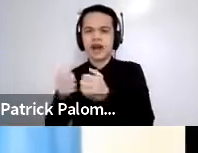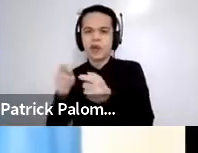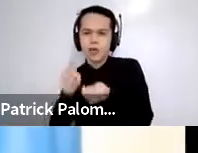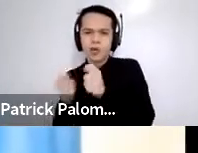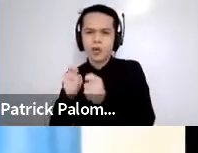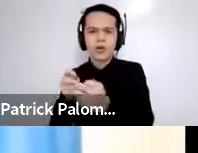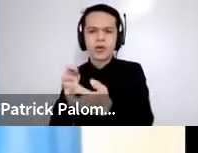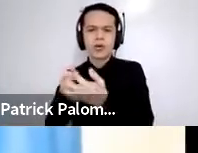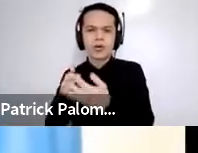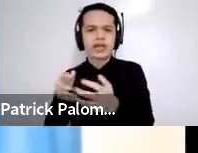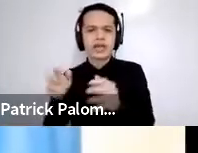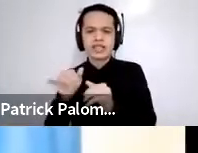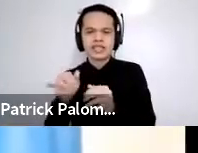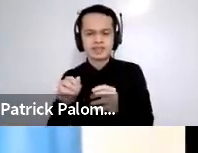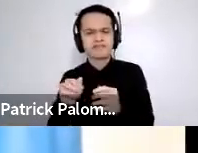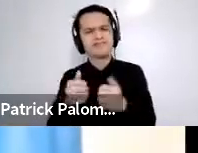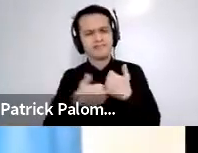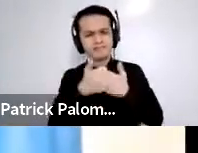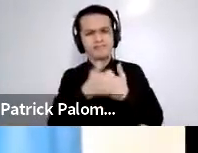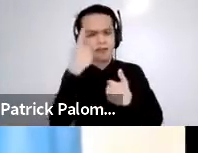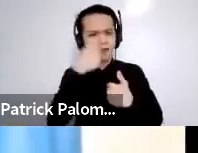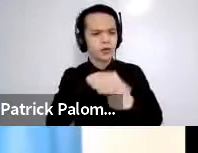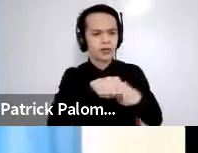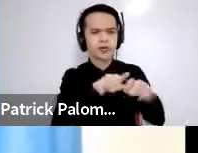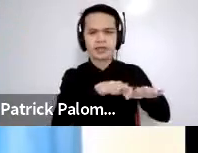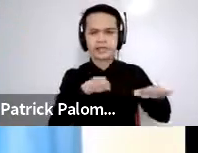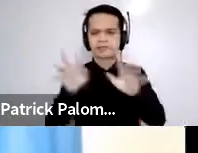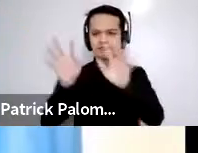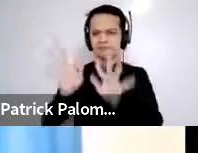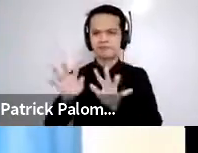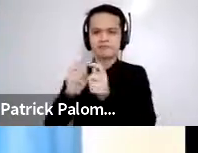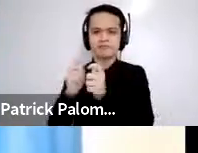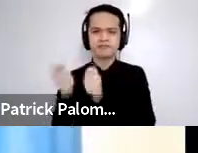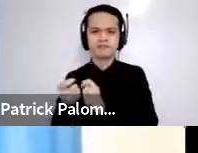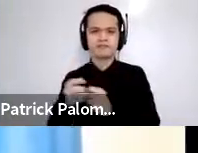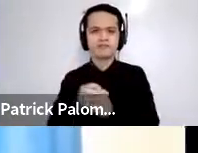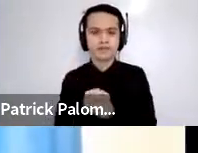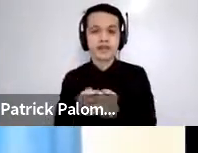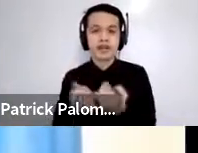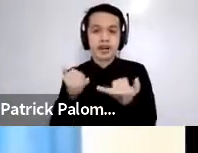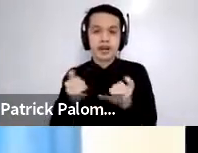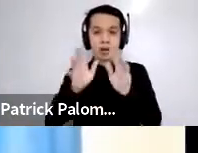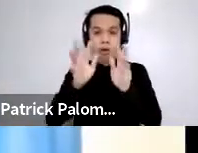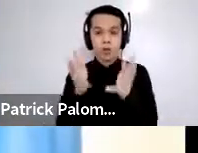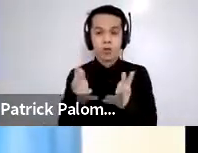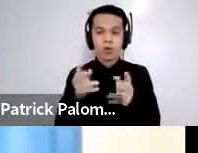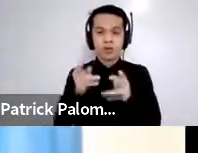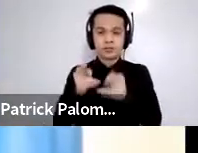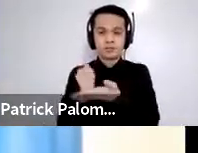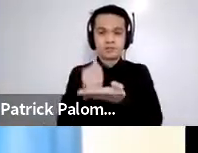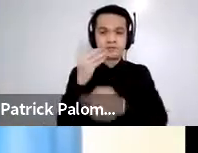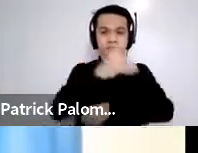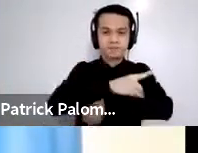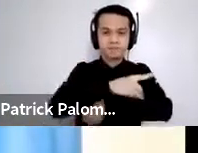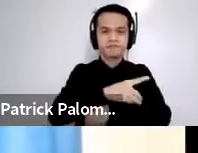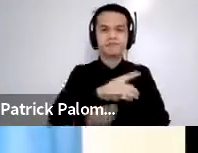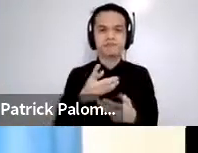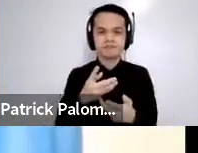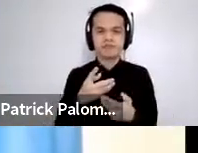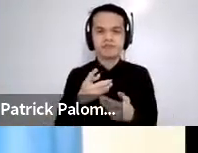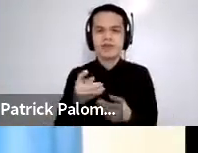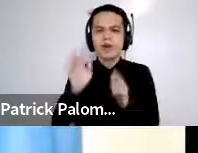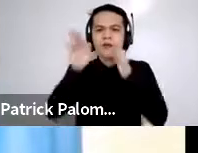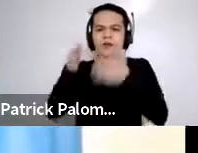lives. So, today's World Humanitarian Day highlights the immediate human cost of the climate